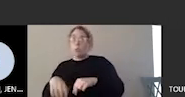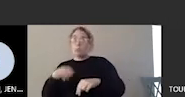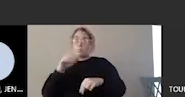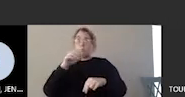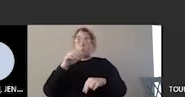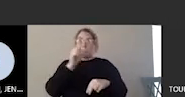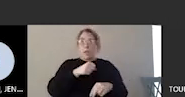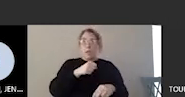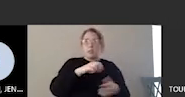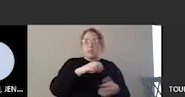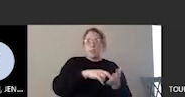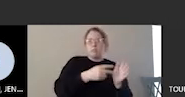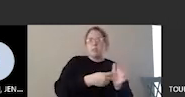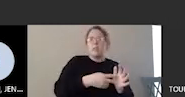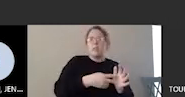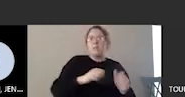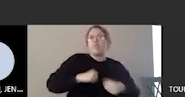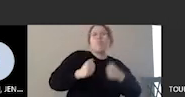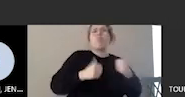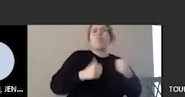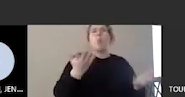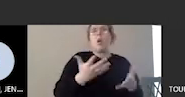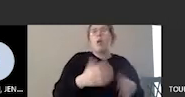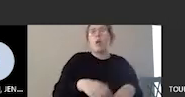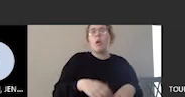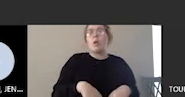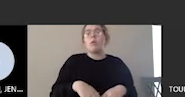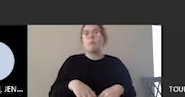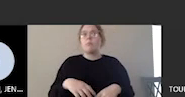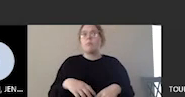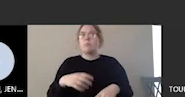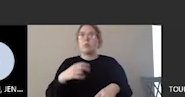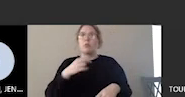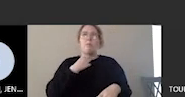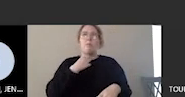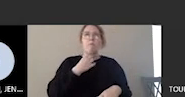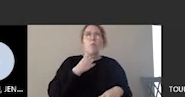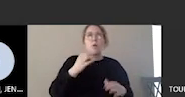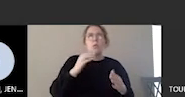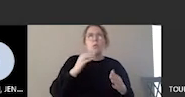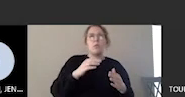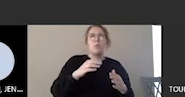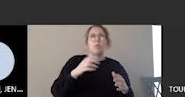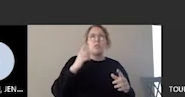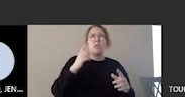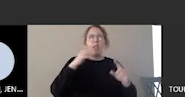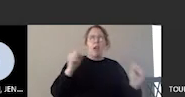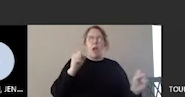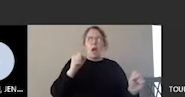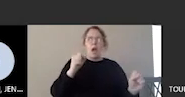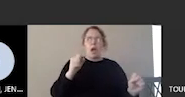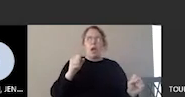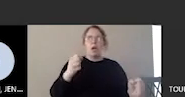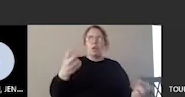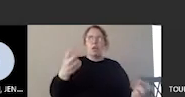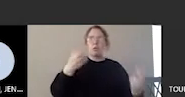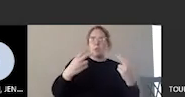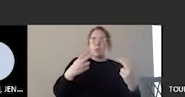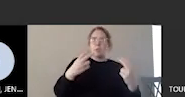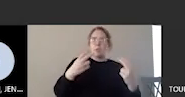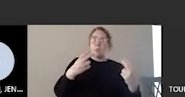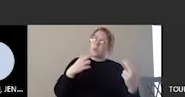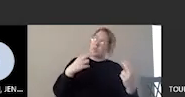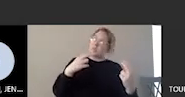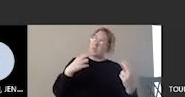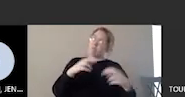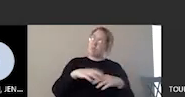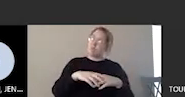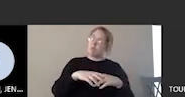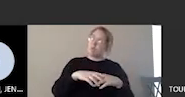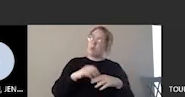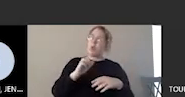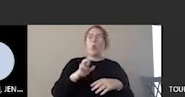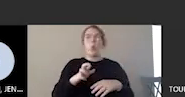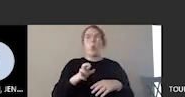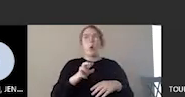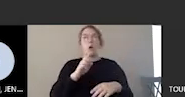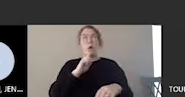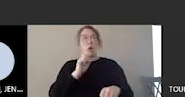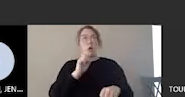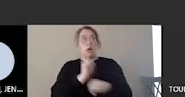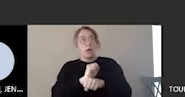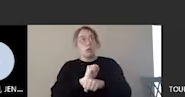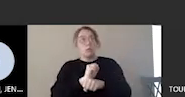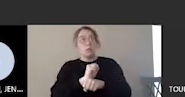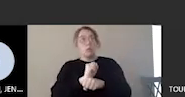And then it give you options like, their voice is a little bit loud. Are they looking at you like sideways, or are they actually trying to